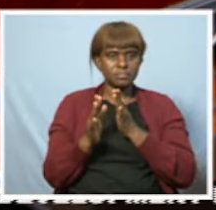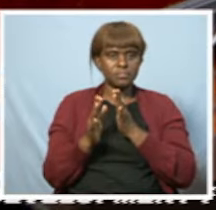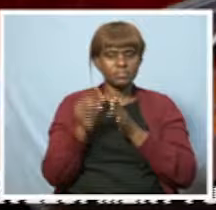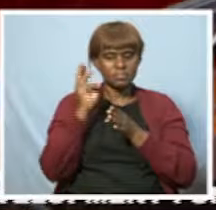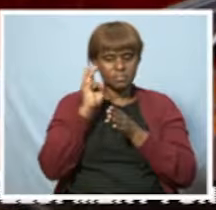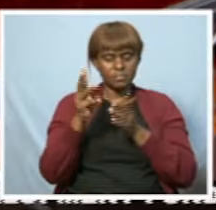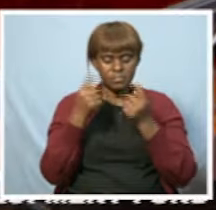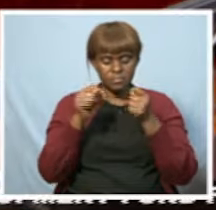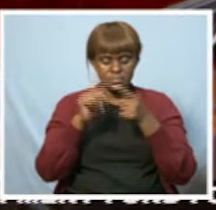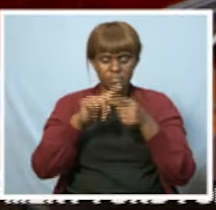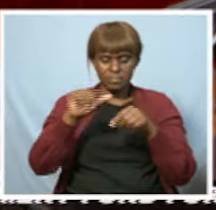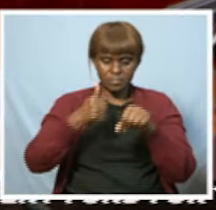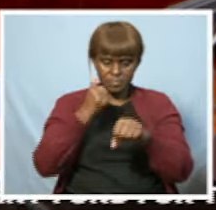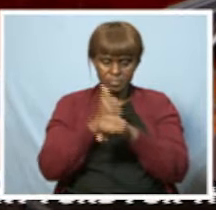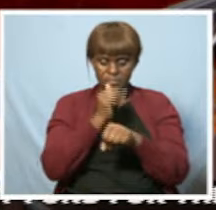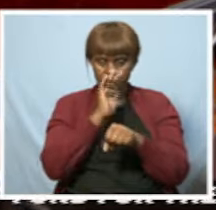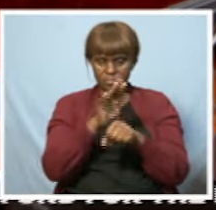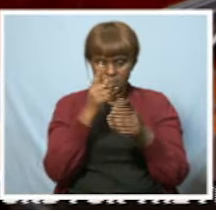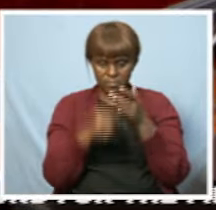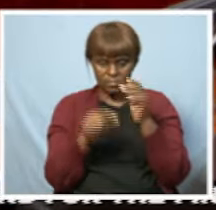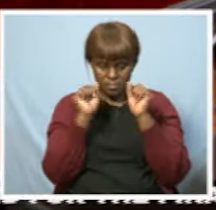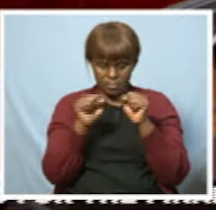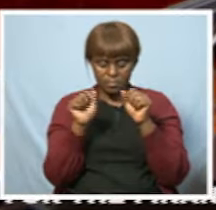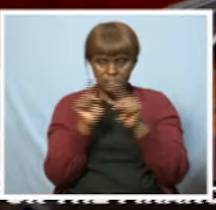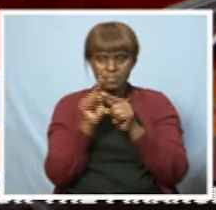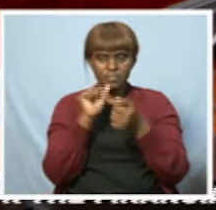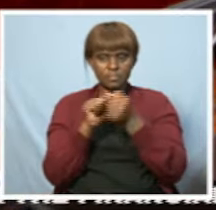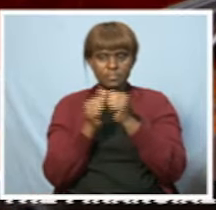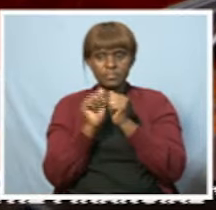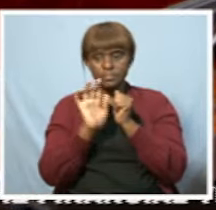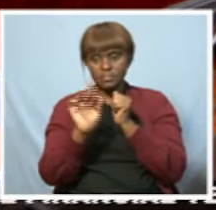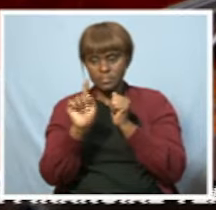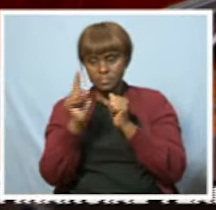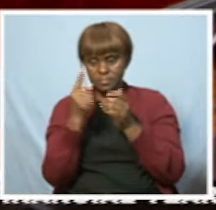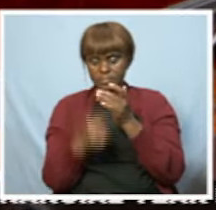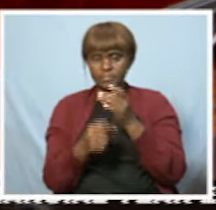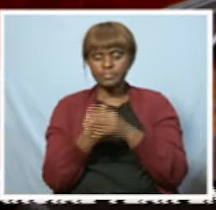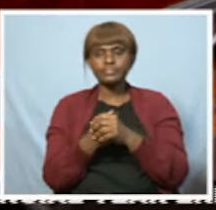we're trying to establish what could have been the problem.